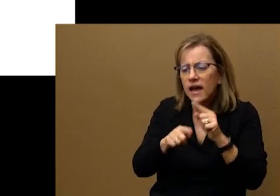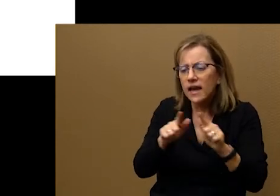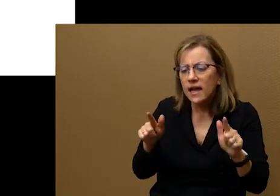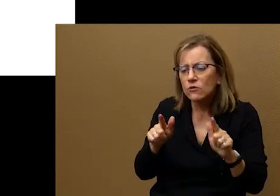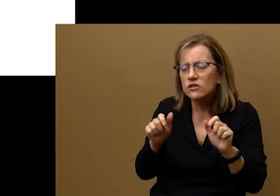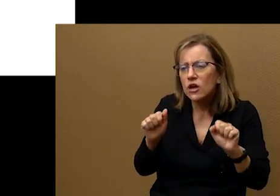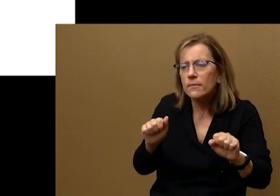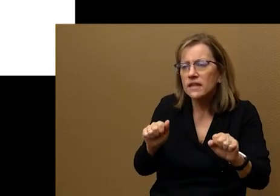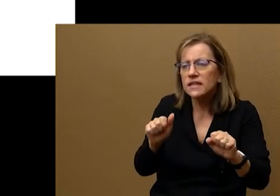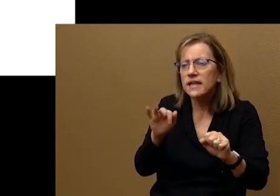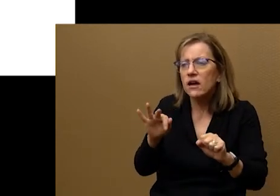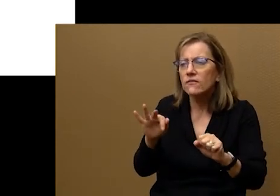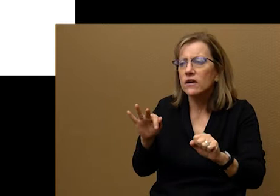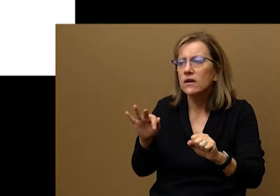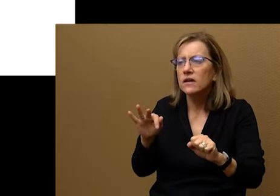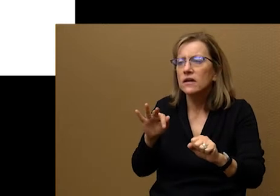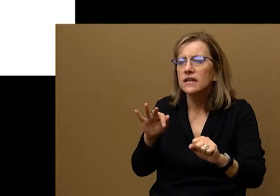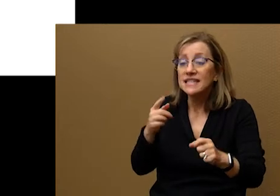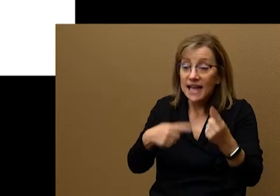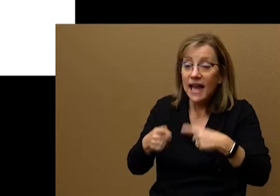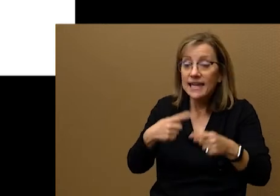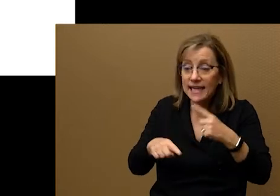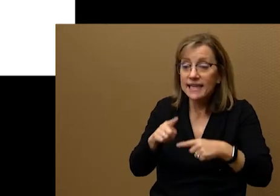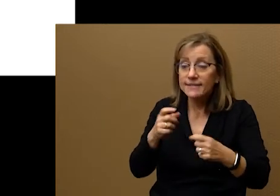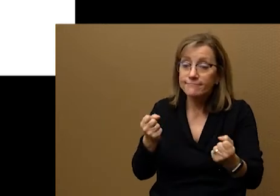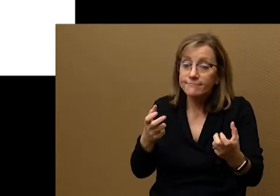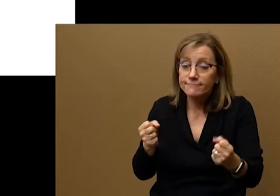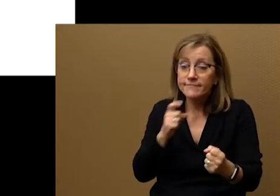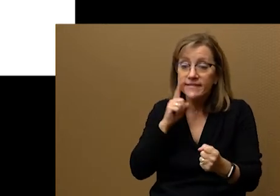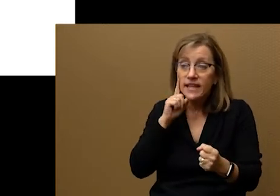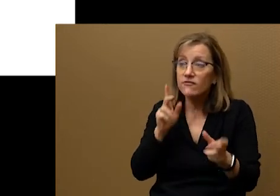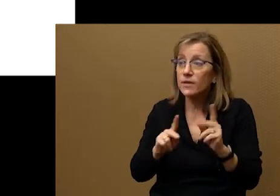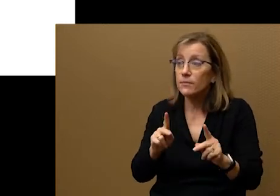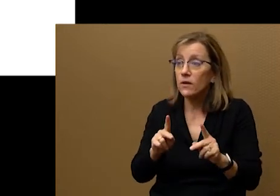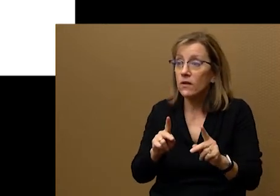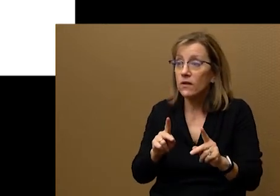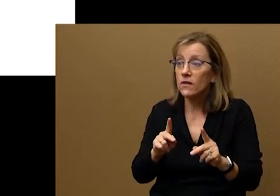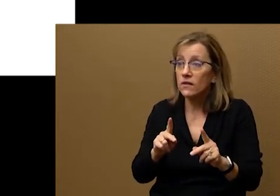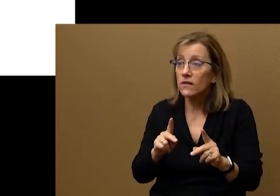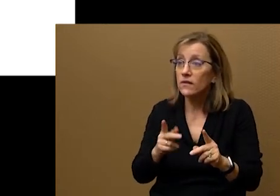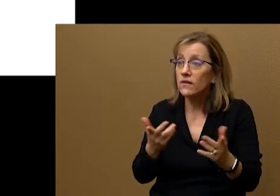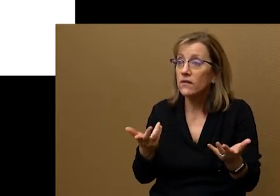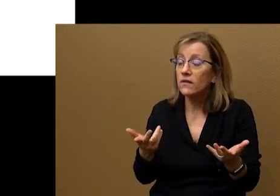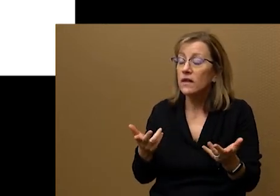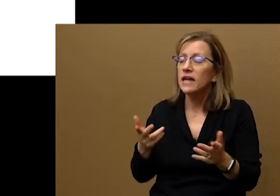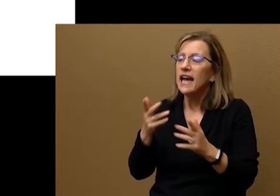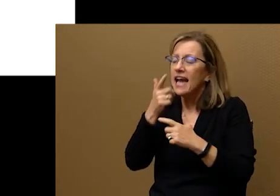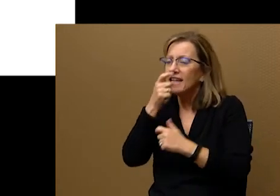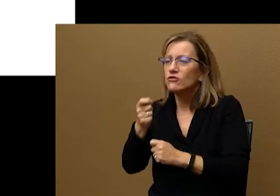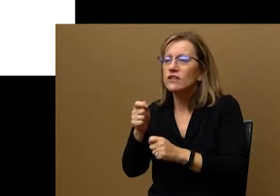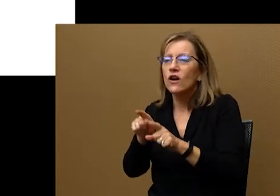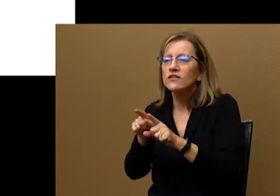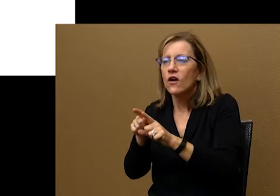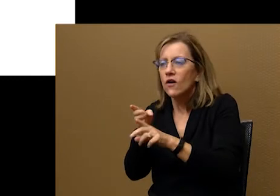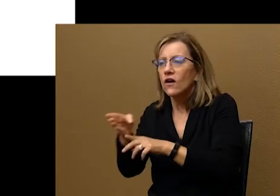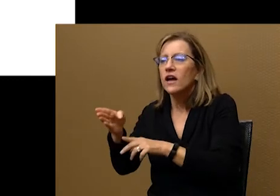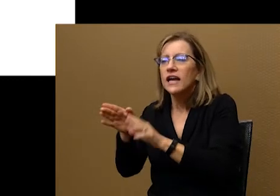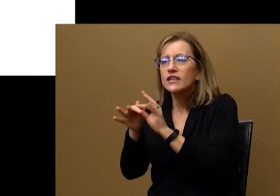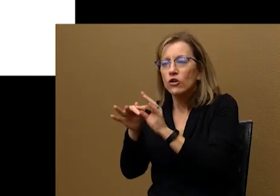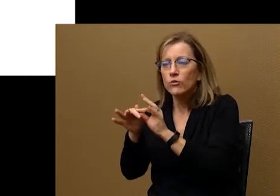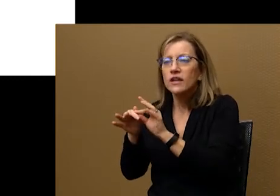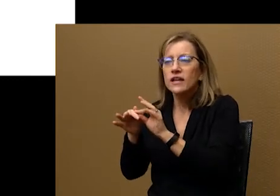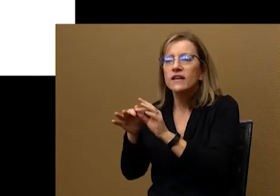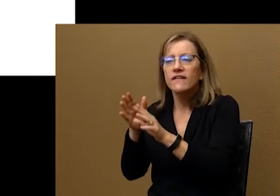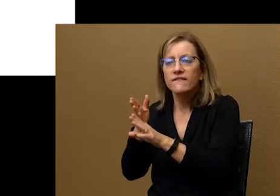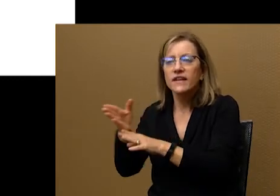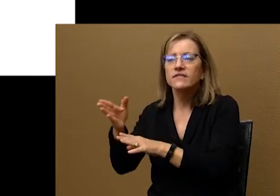sign language actual abilities of signing deaf people that they're working with. It's interesting also that the interpreting